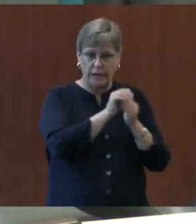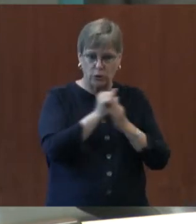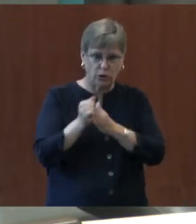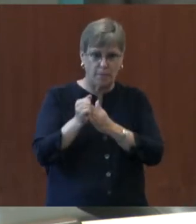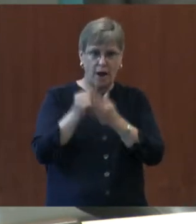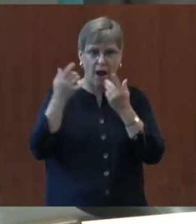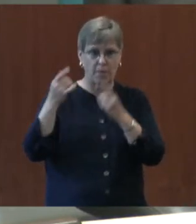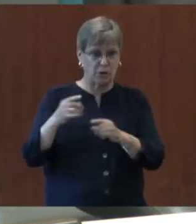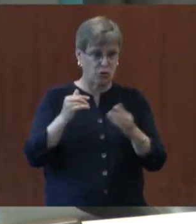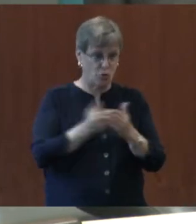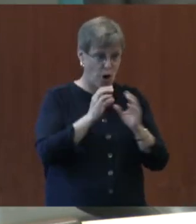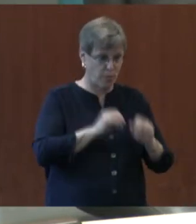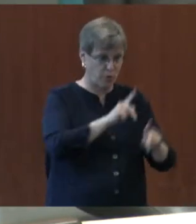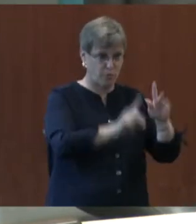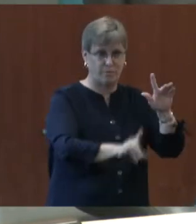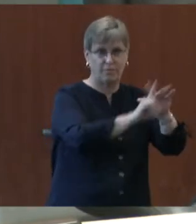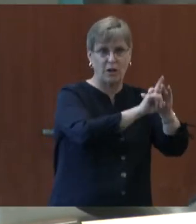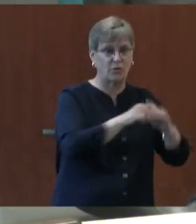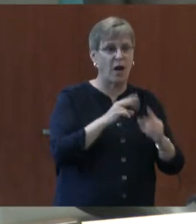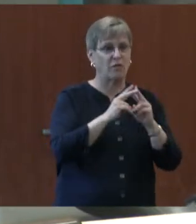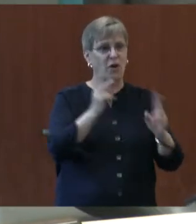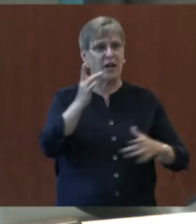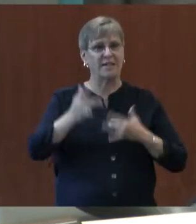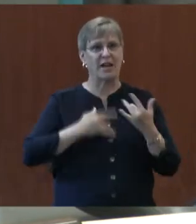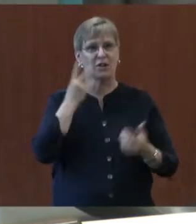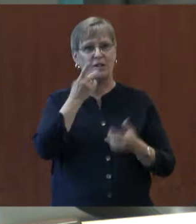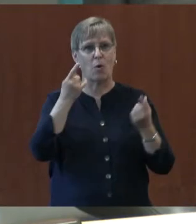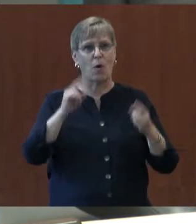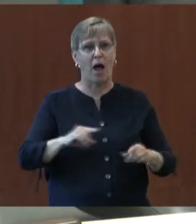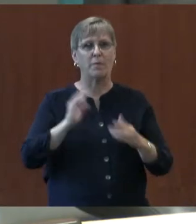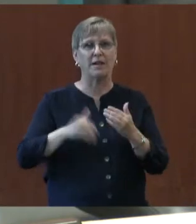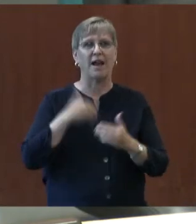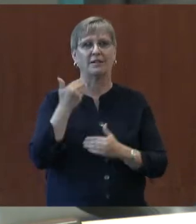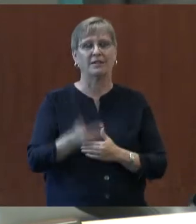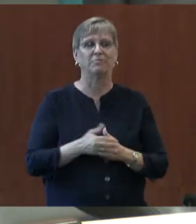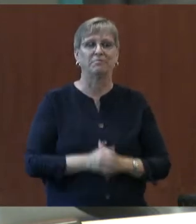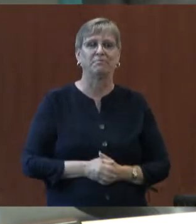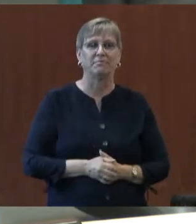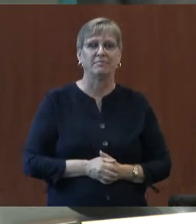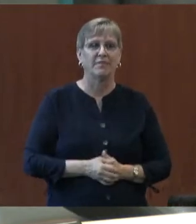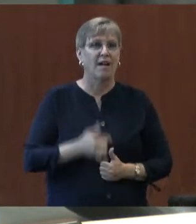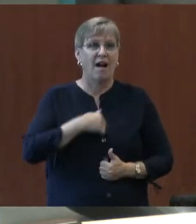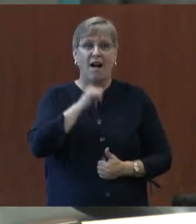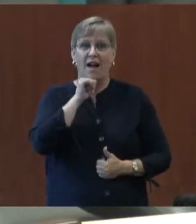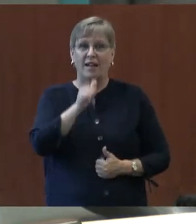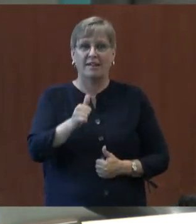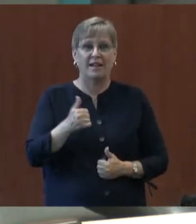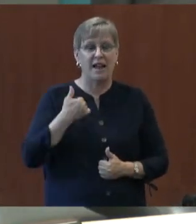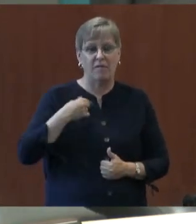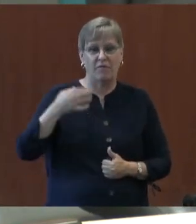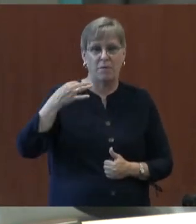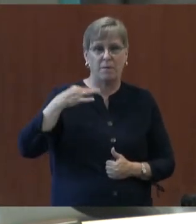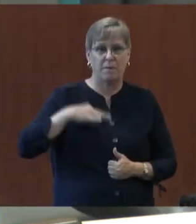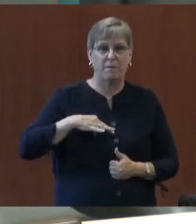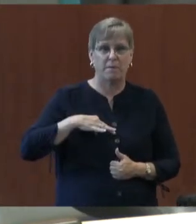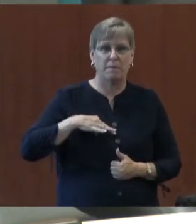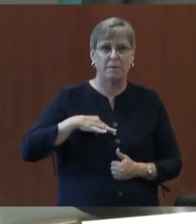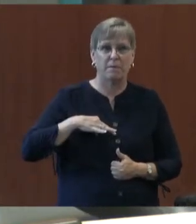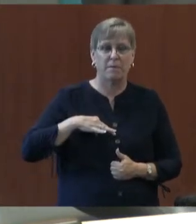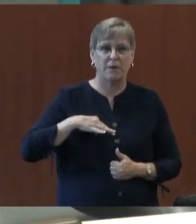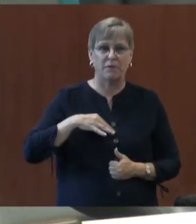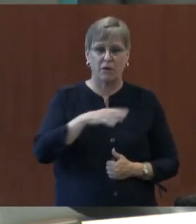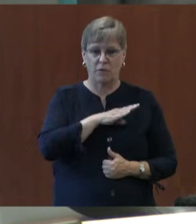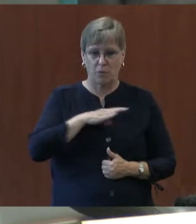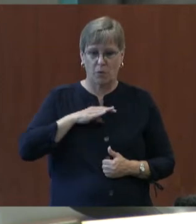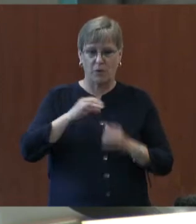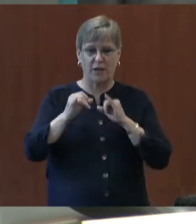new opportunities come in. So I am very excited to see what's going to happen next. I did not have the benefit of the board with the interview